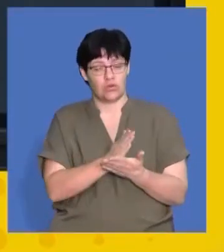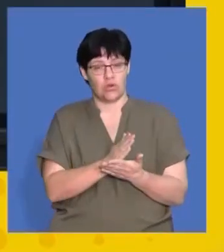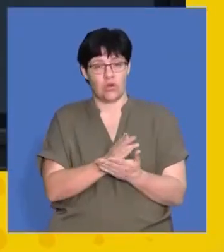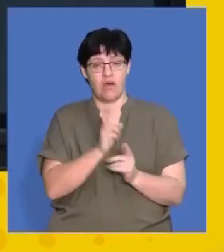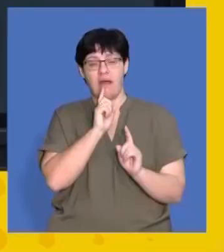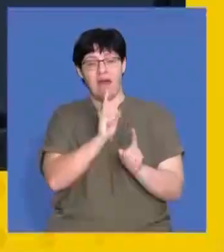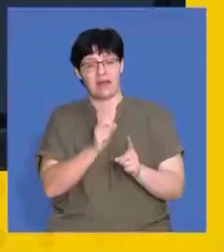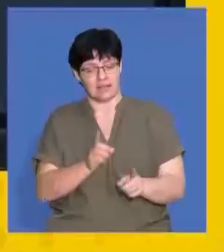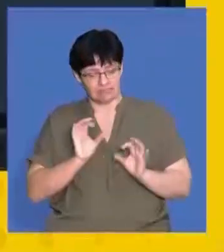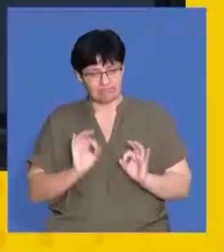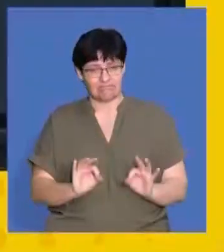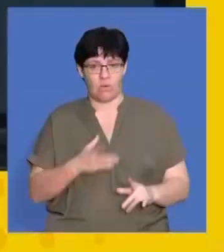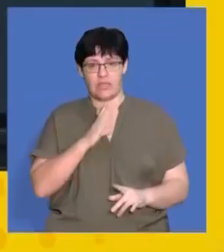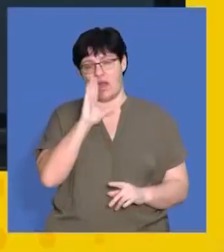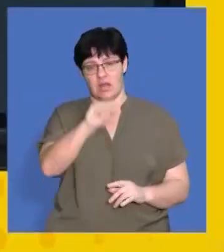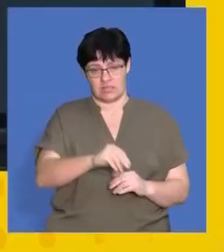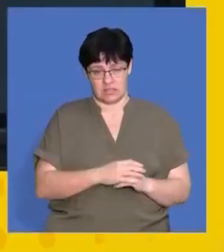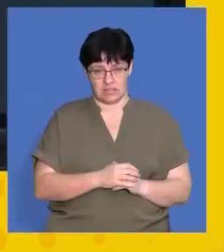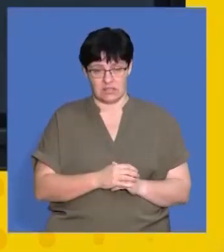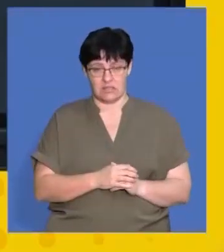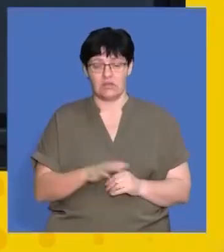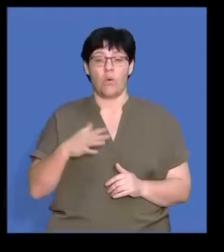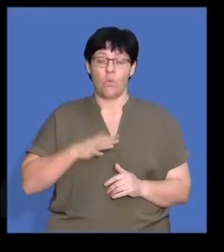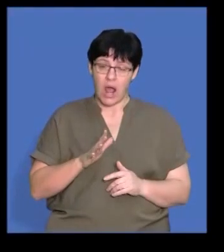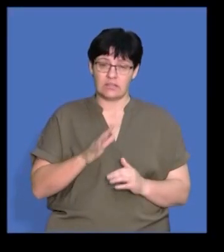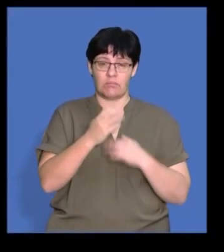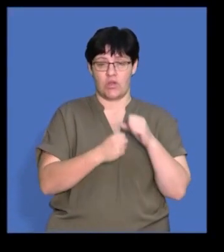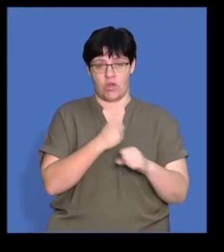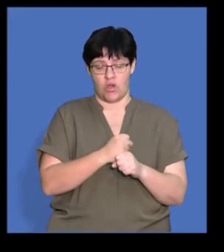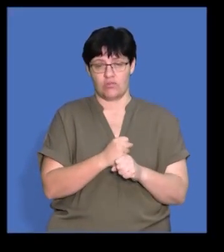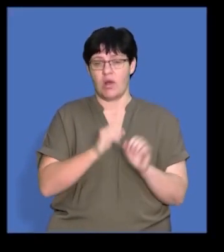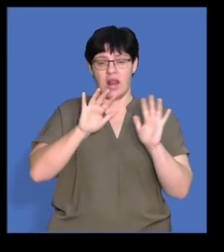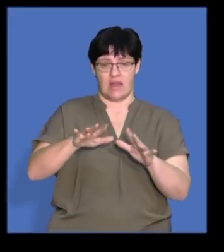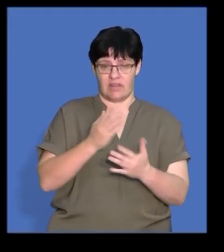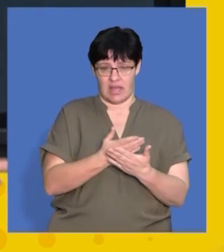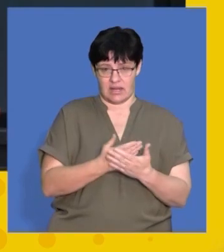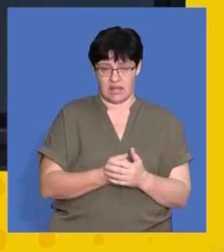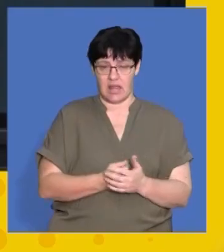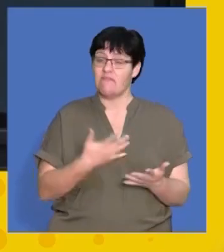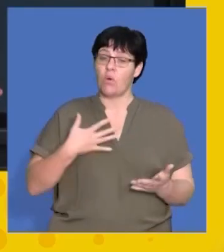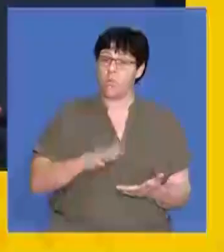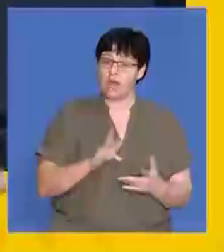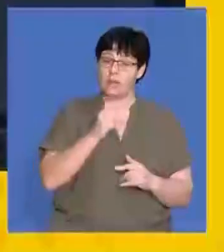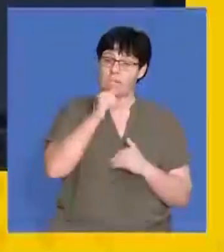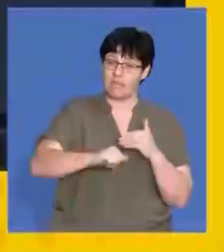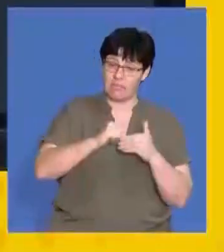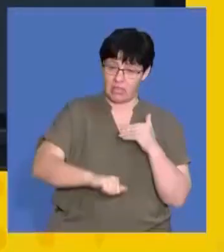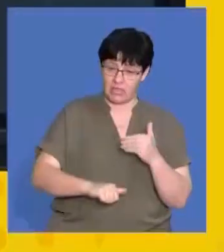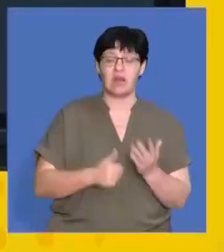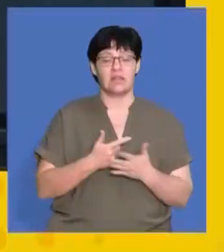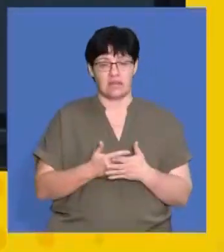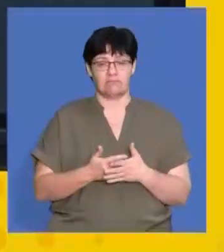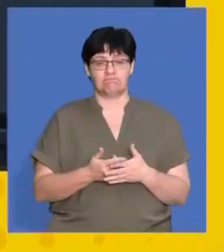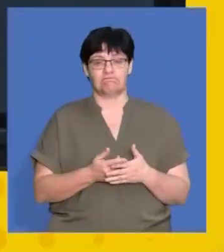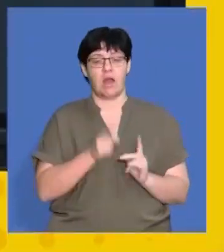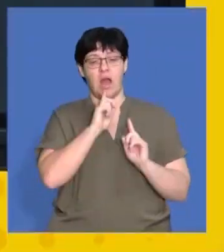answering exactly what they've asked for. So they want it per year, so I can leave it like that. If they wanted it per month, then I would just take